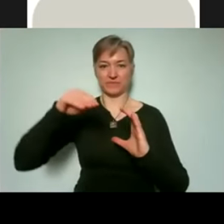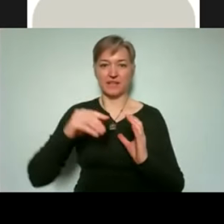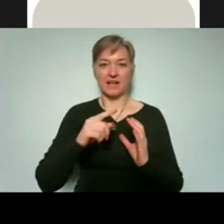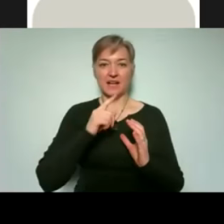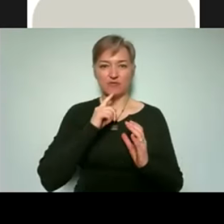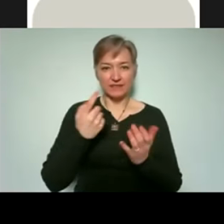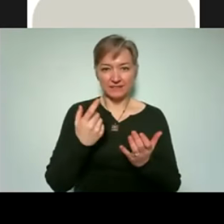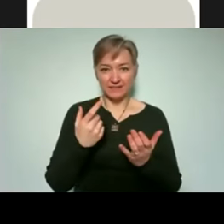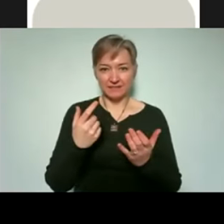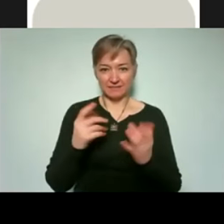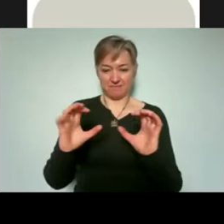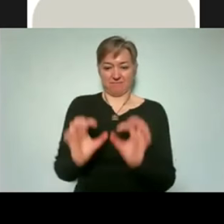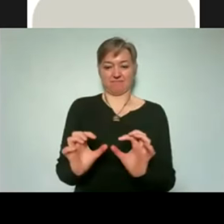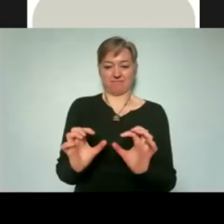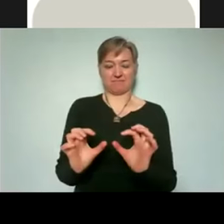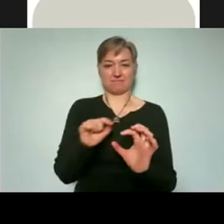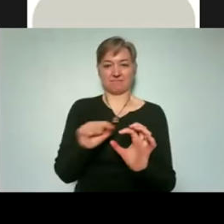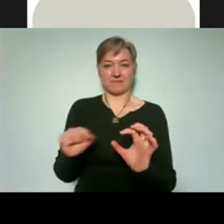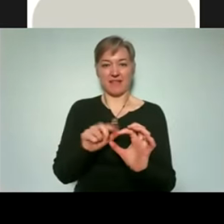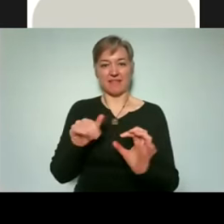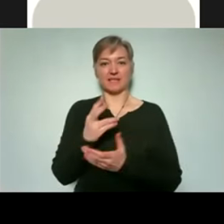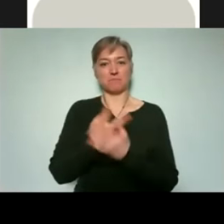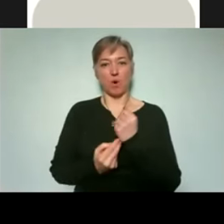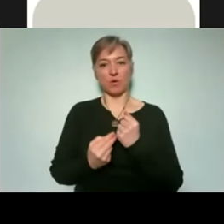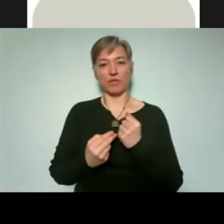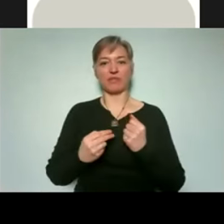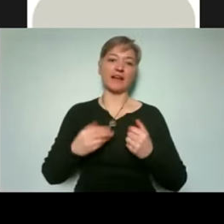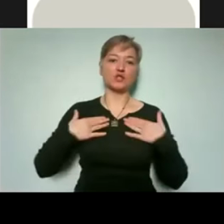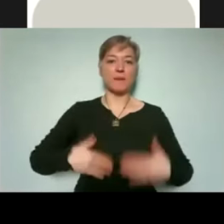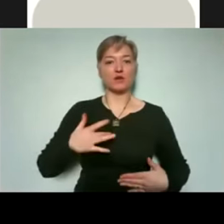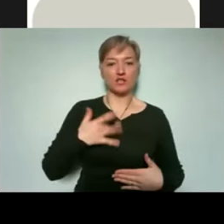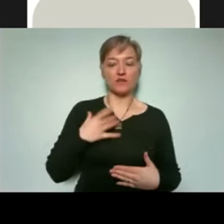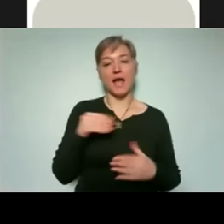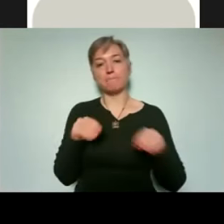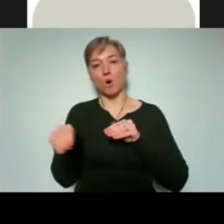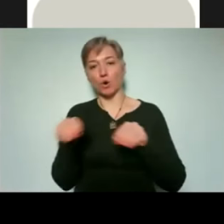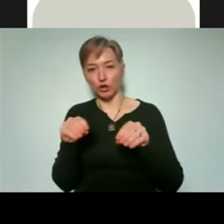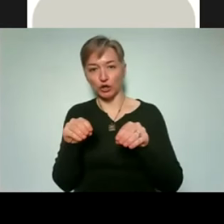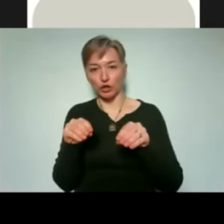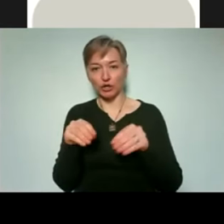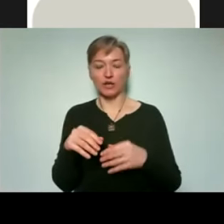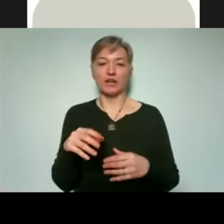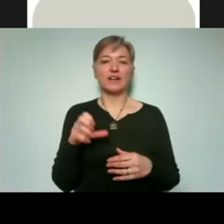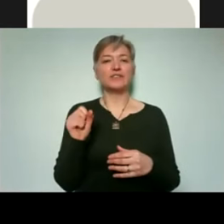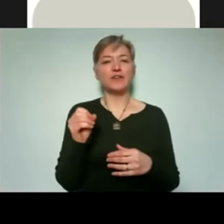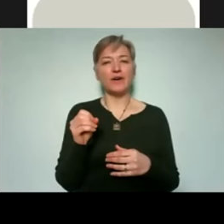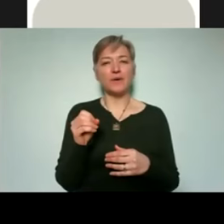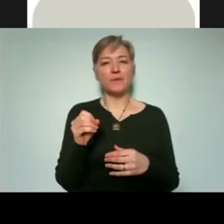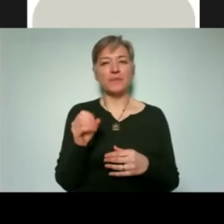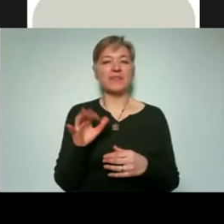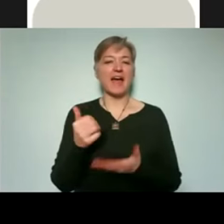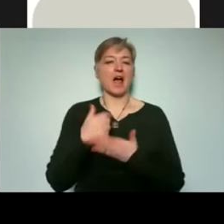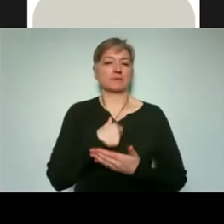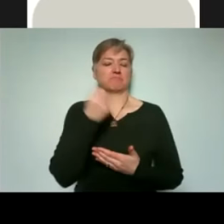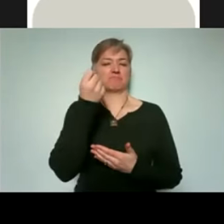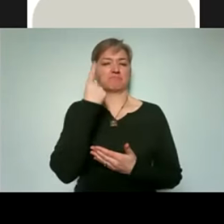which encompass both somatosensory and motor area in more posterior parts of the brain. So this kind of tipped us off that something was a